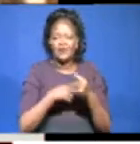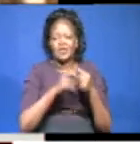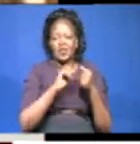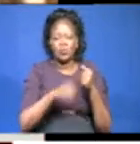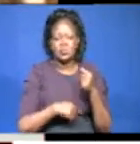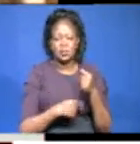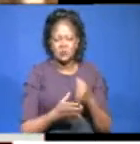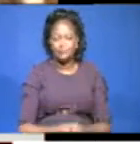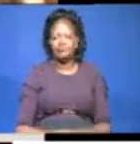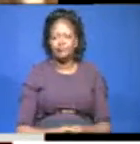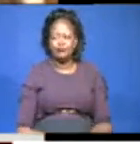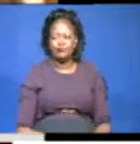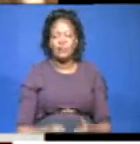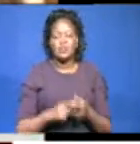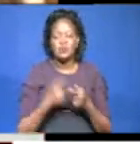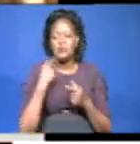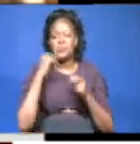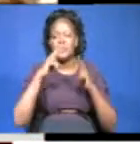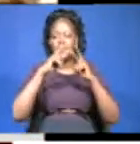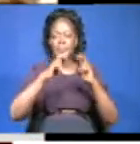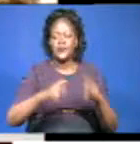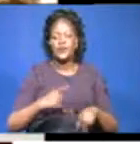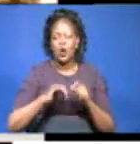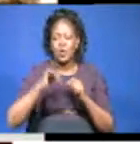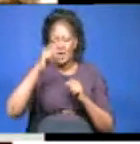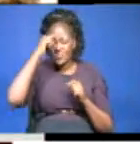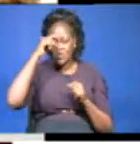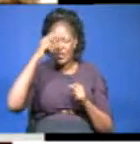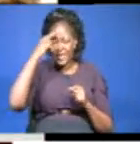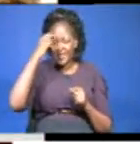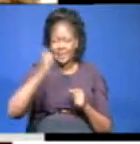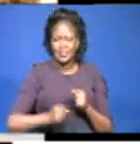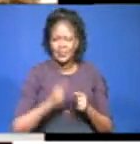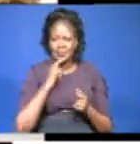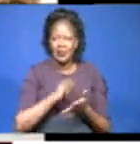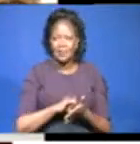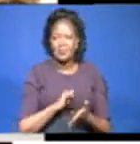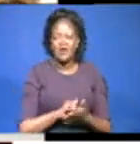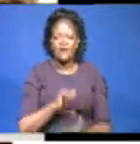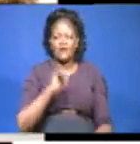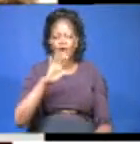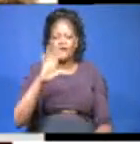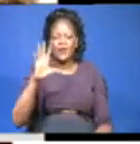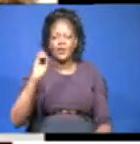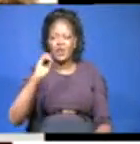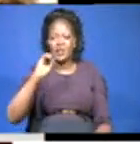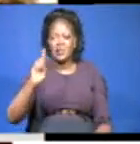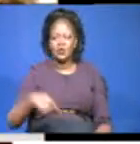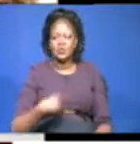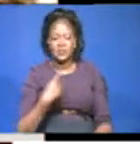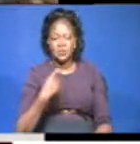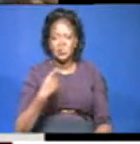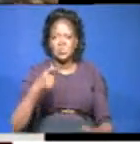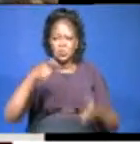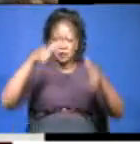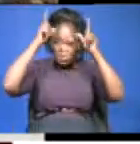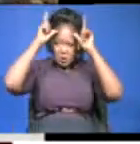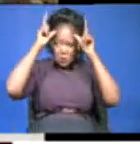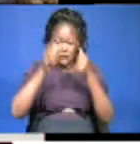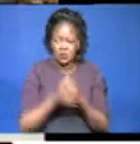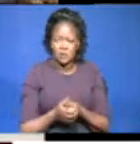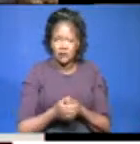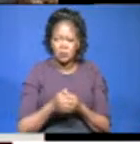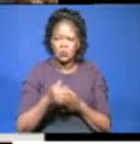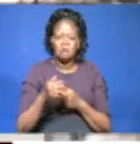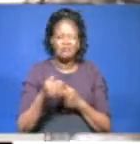shillings. A recent survey by the county government of Kajiado revealed that 450,000 cattle are on the verge of succumbing to